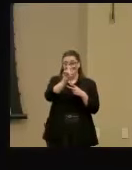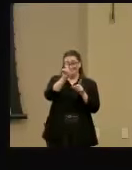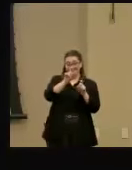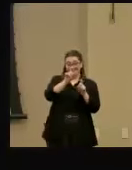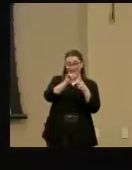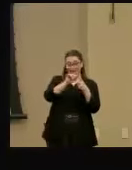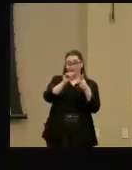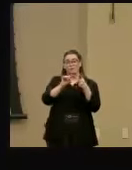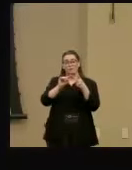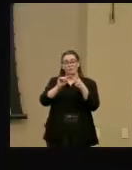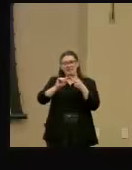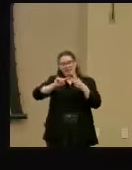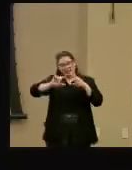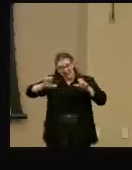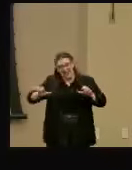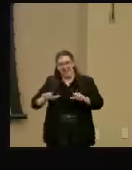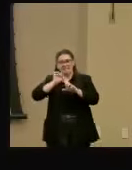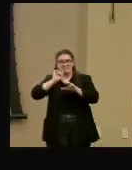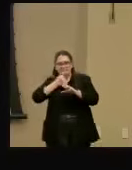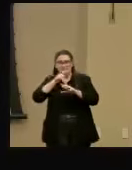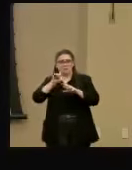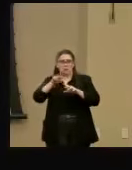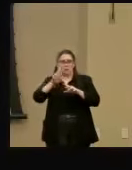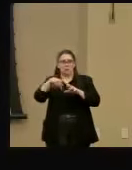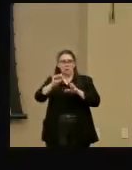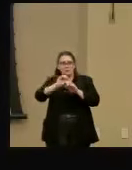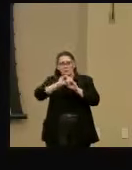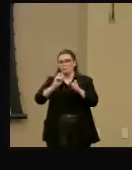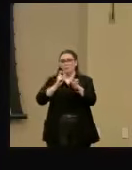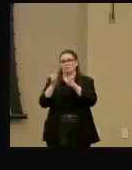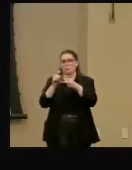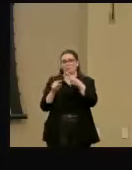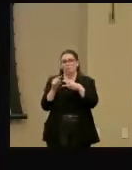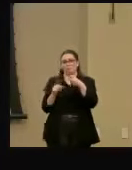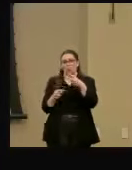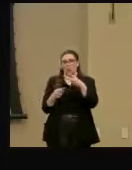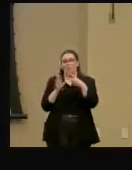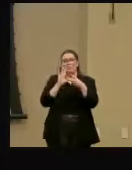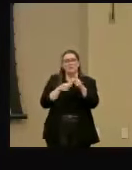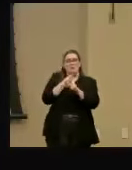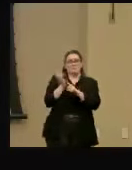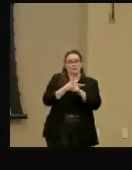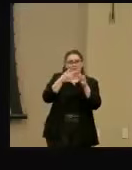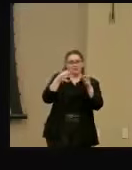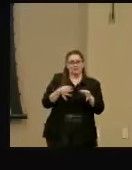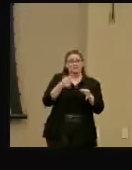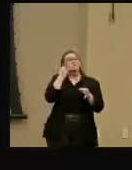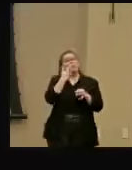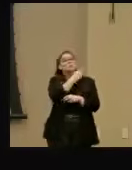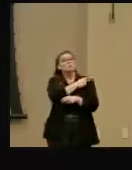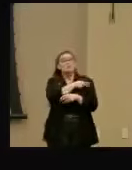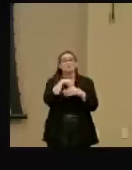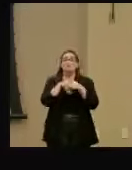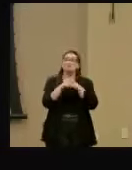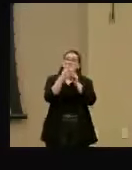active uncontrolled lupus, those are the 2 big things on which this hinges. So if a patient comes in and they say,